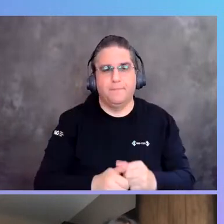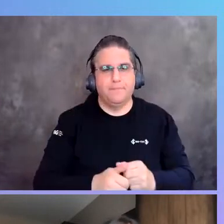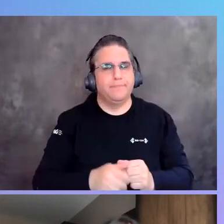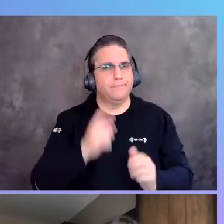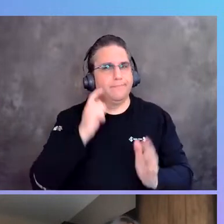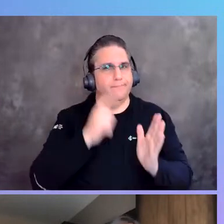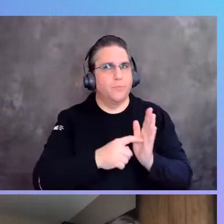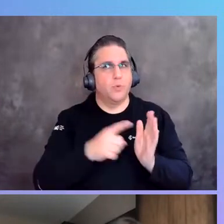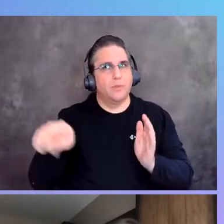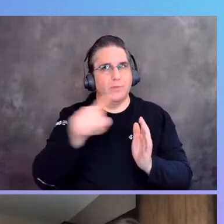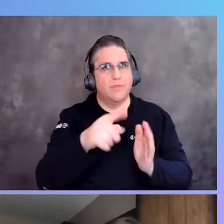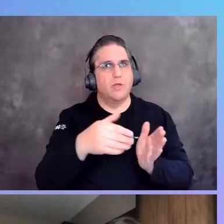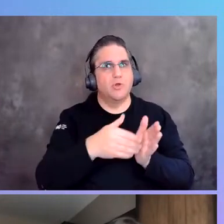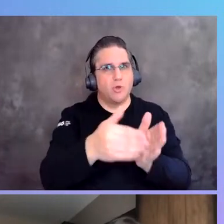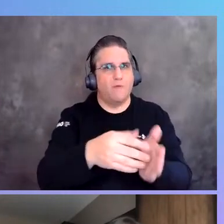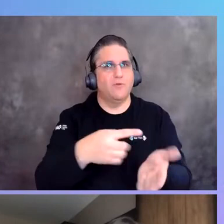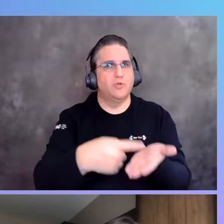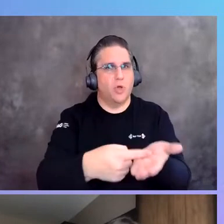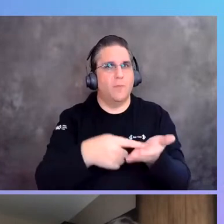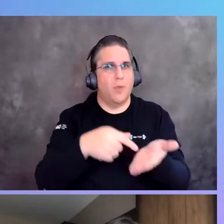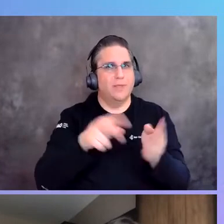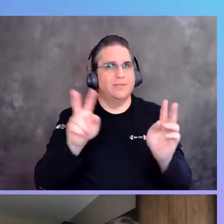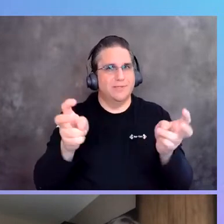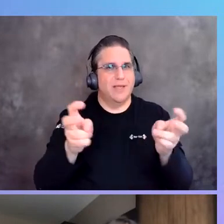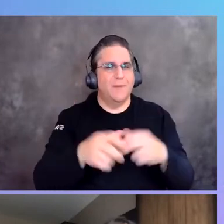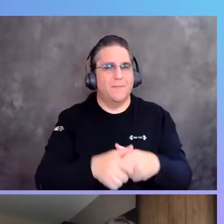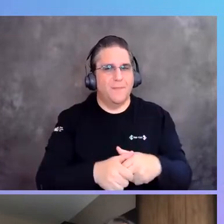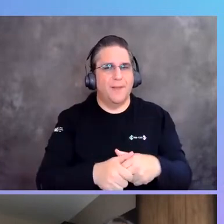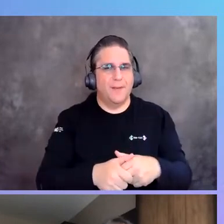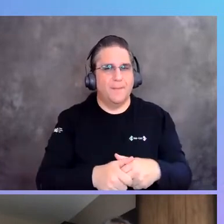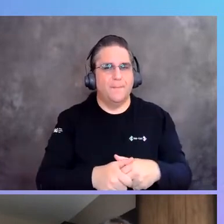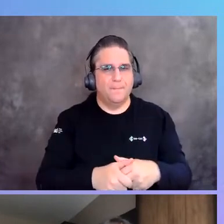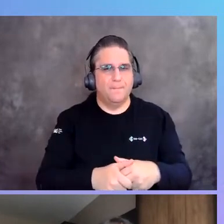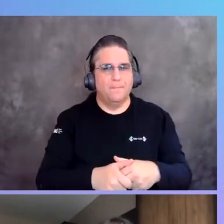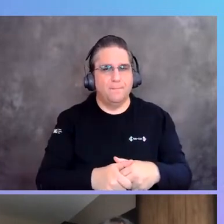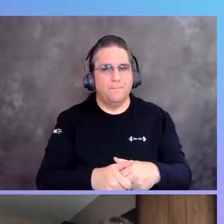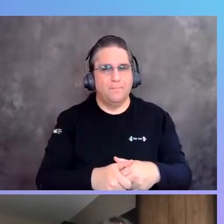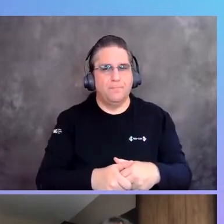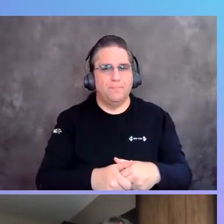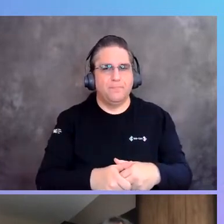very often, so I'll touch on it here, but you may or may not.